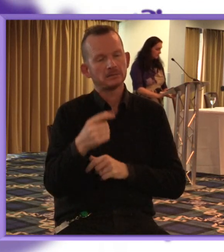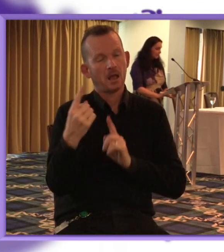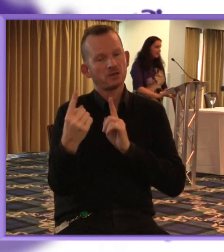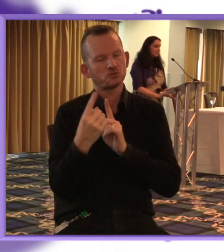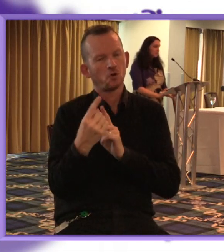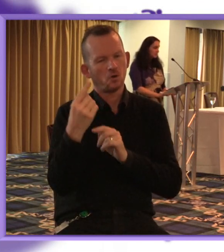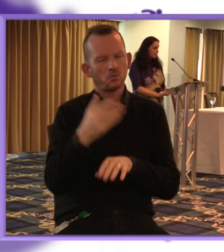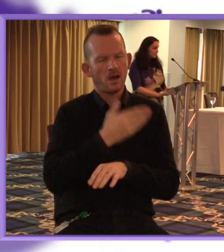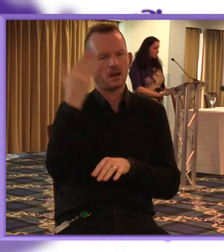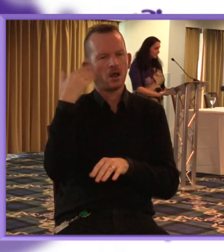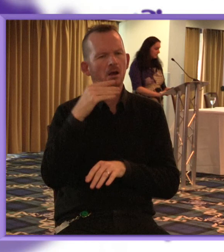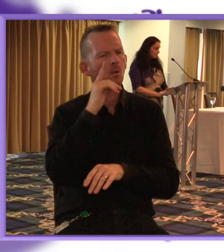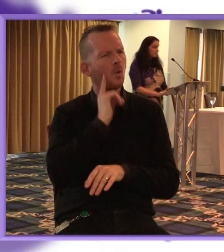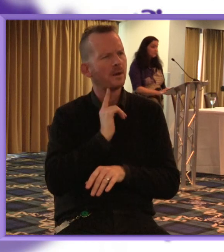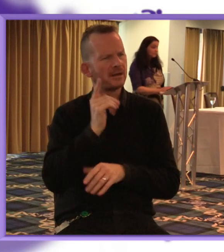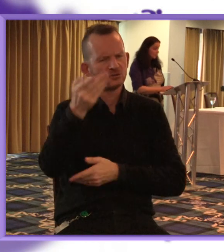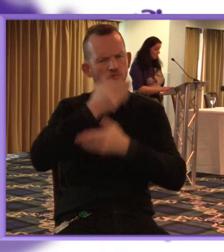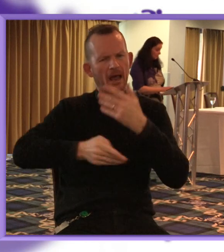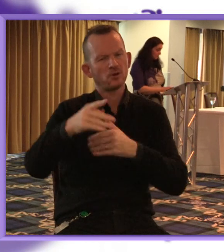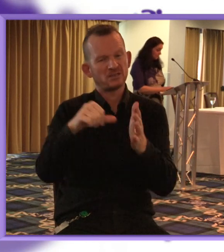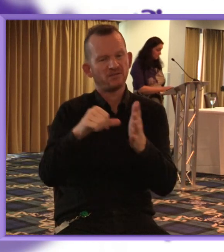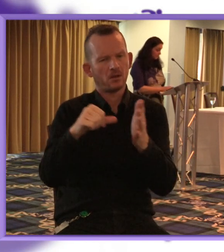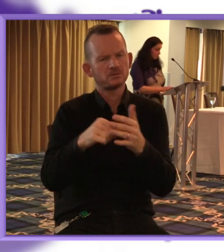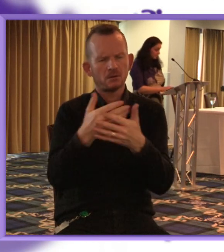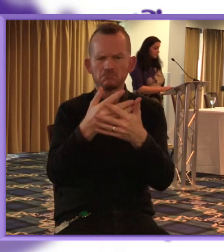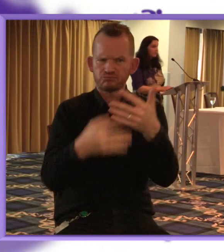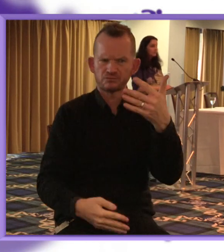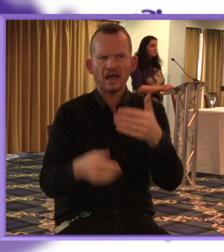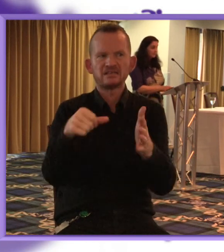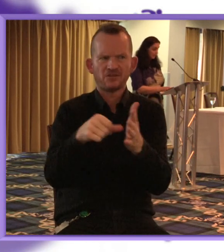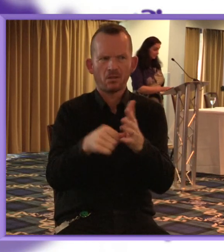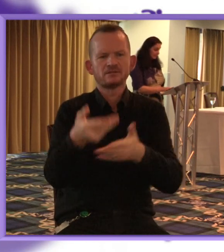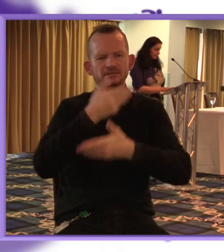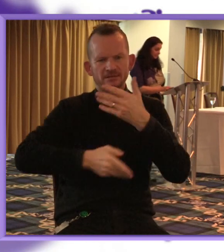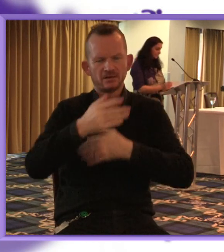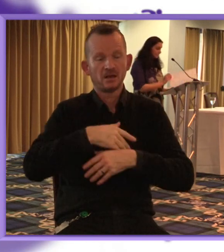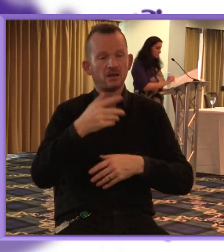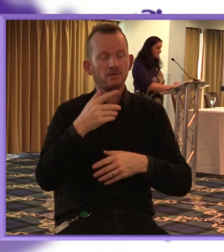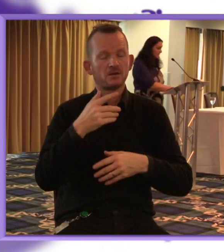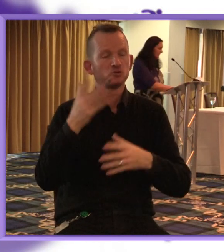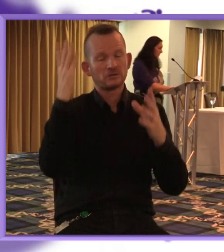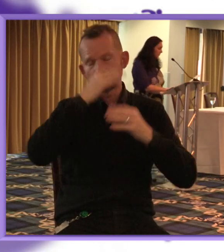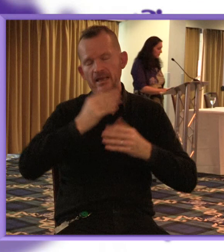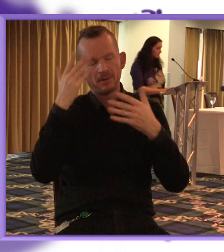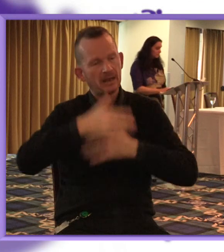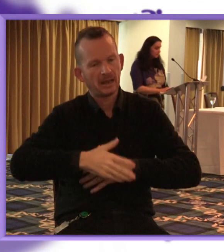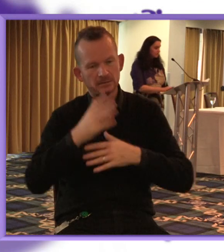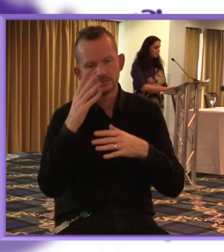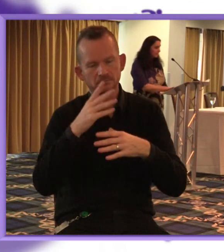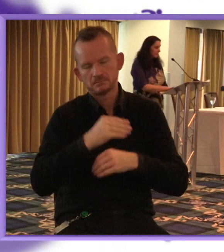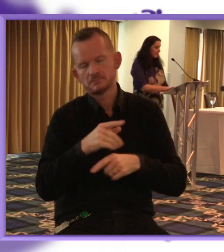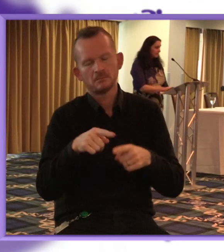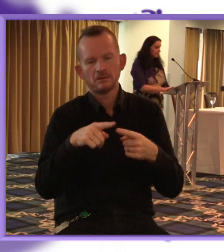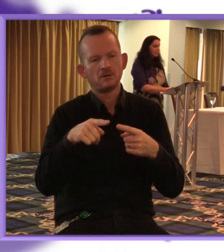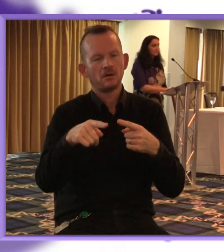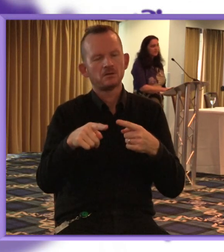ago. And she described one of her difficulties, and there were a lot, that she had as being unable to get to sleep. So we talked this through with